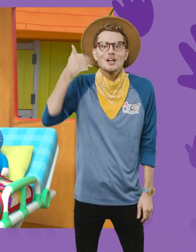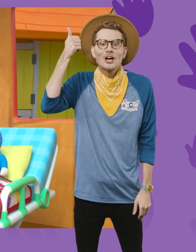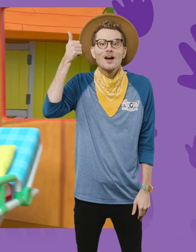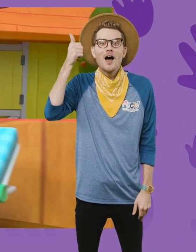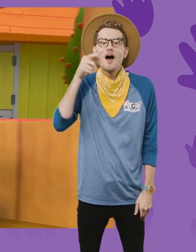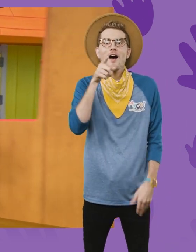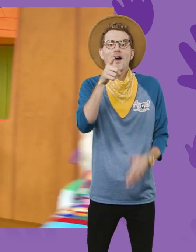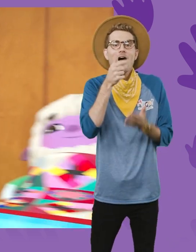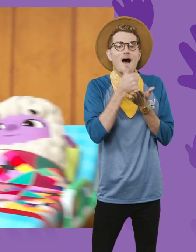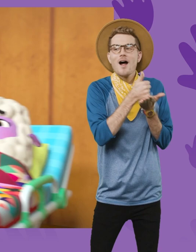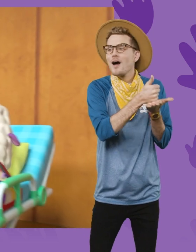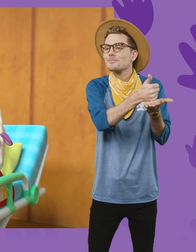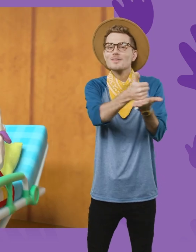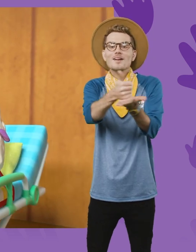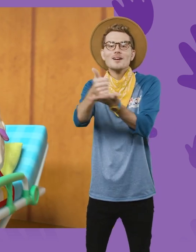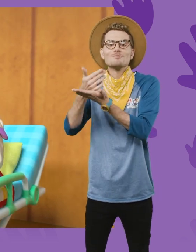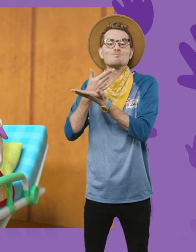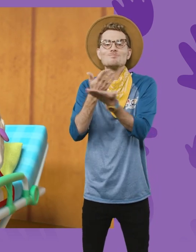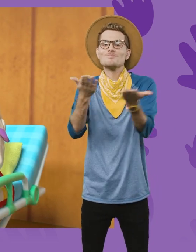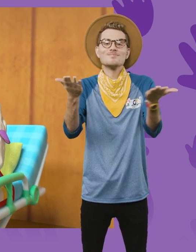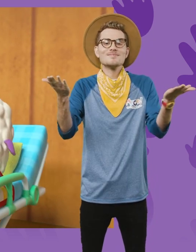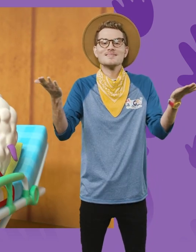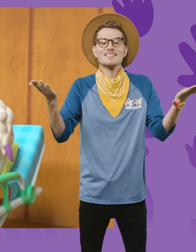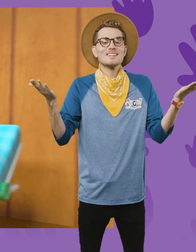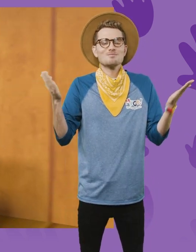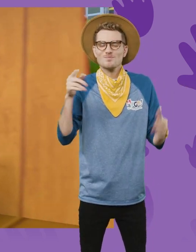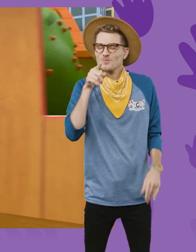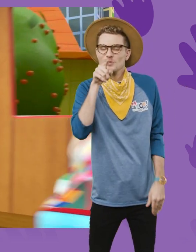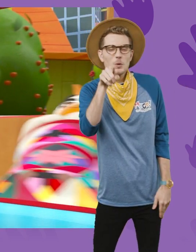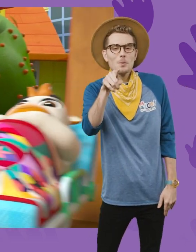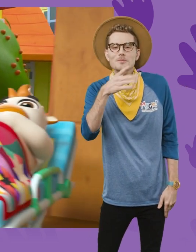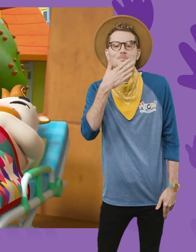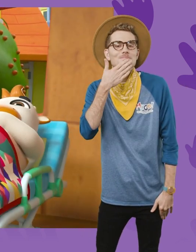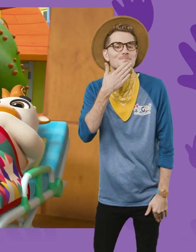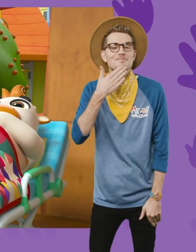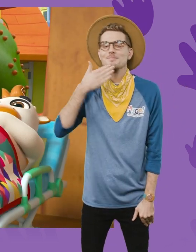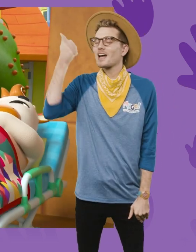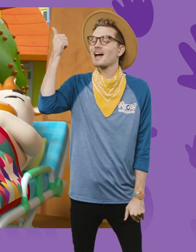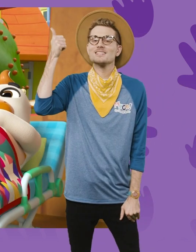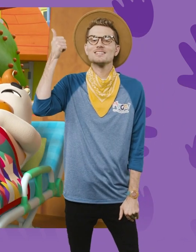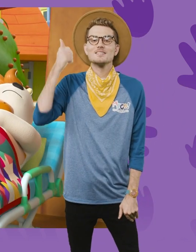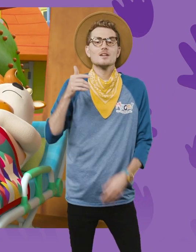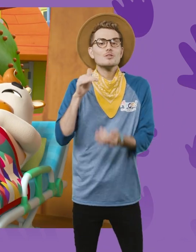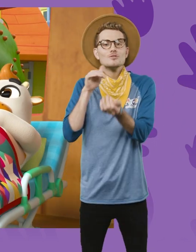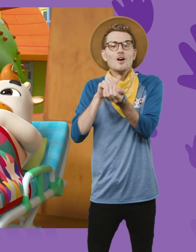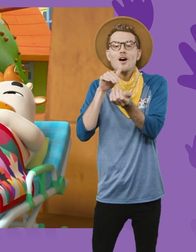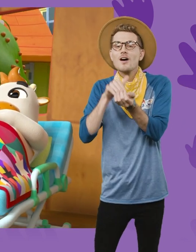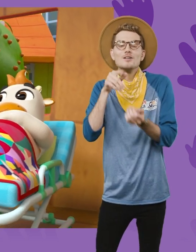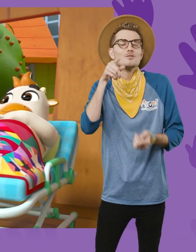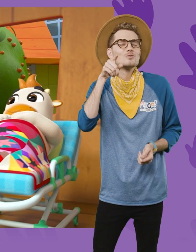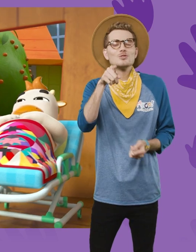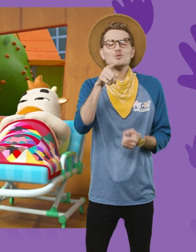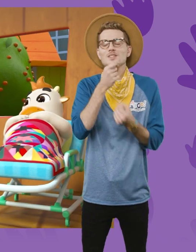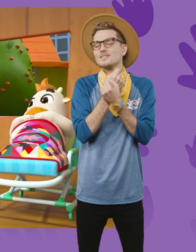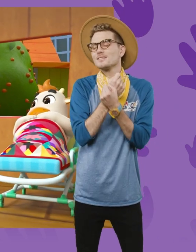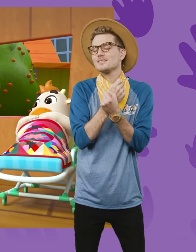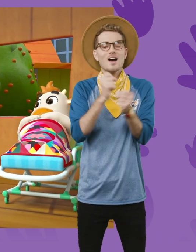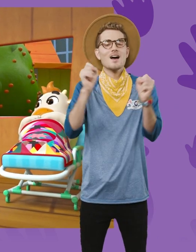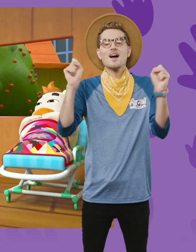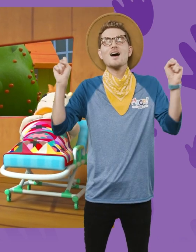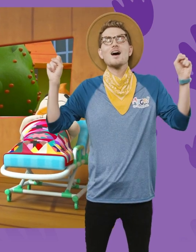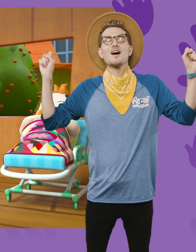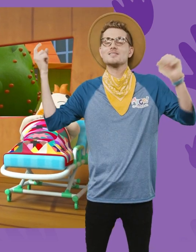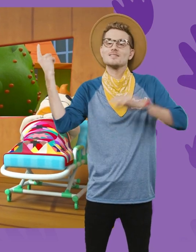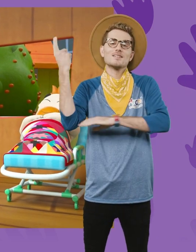better. You helped everybody. You are the best. Doctor, you